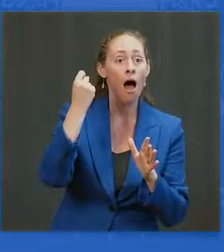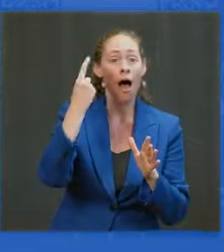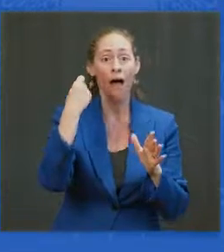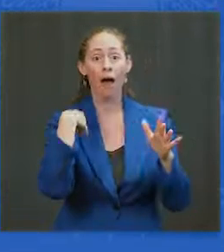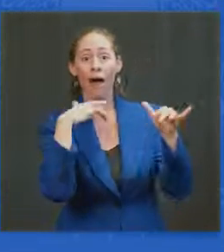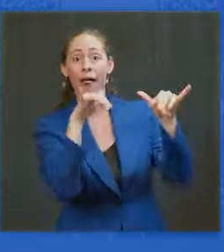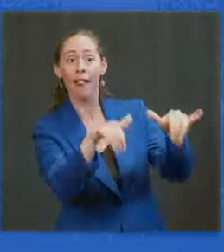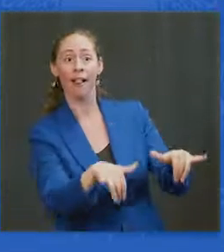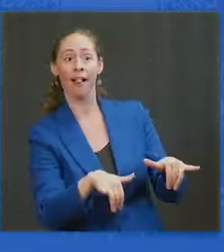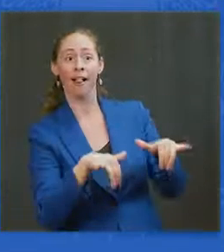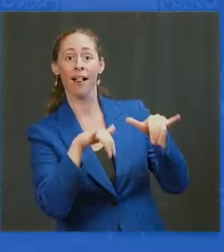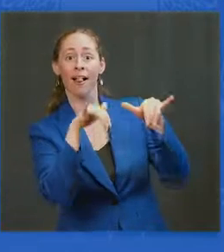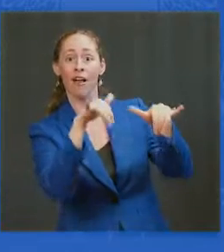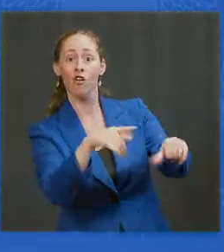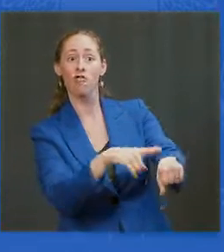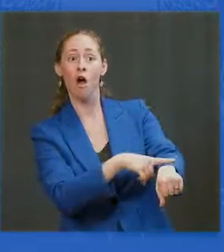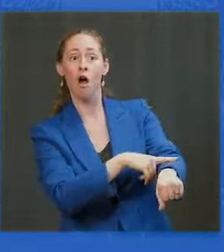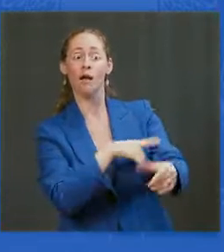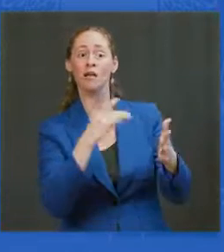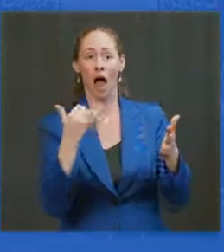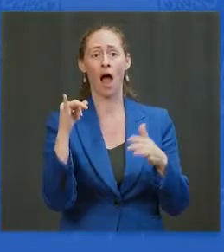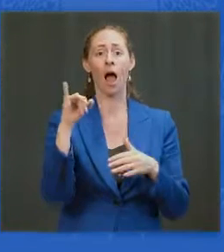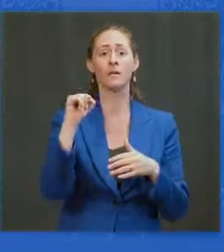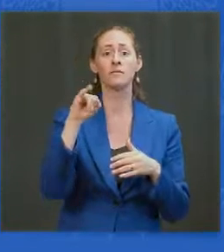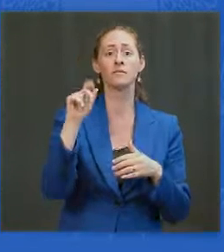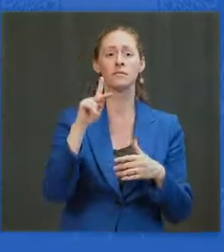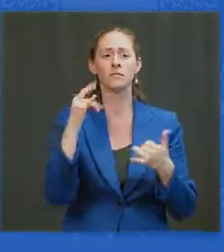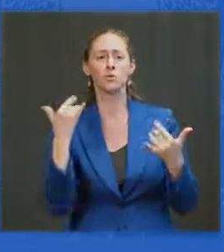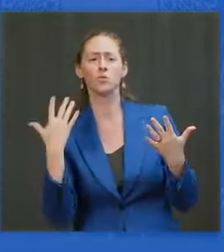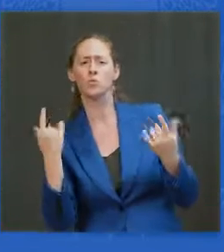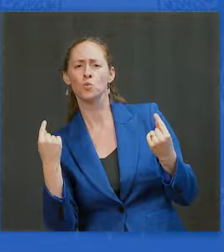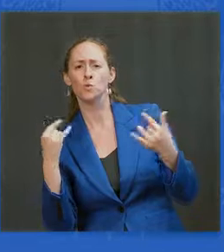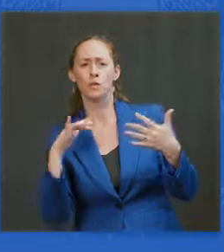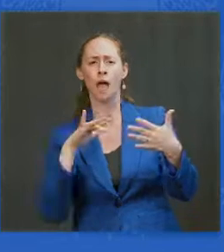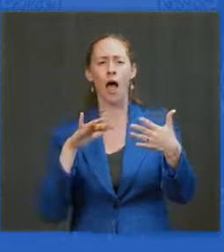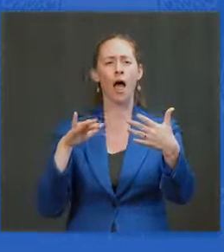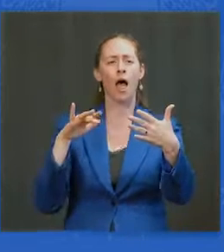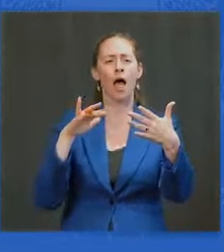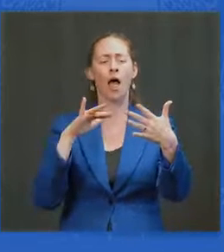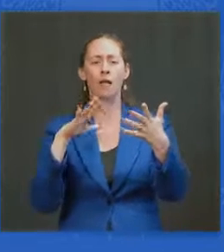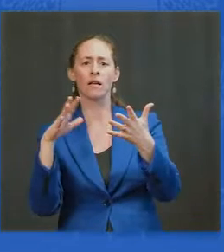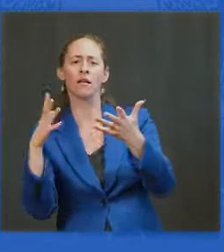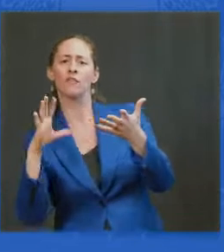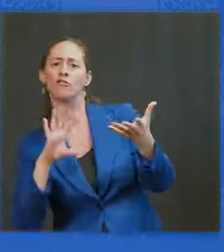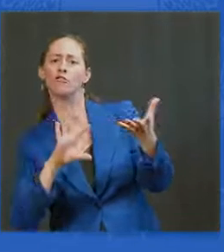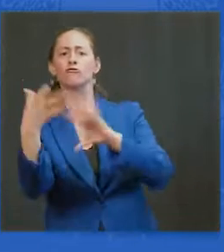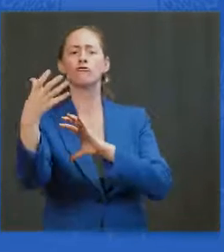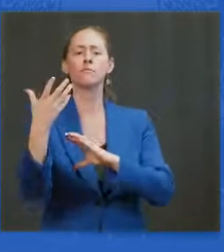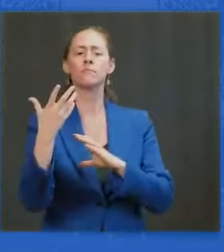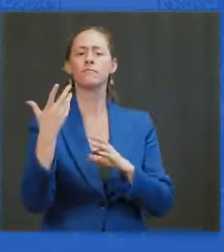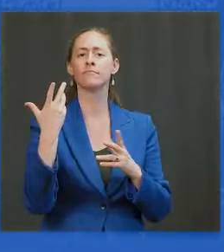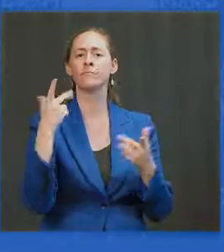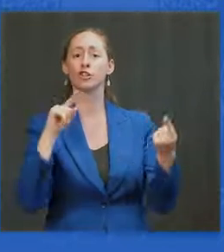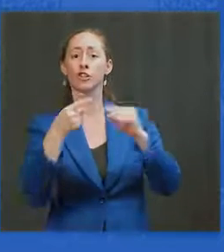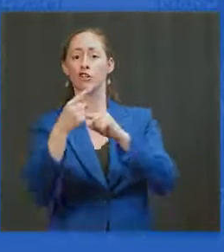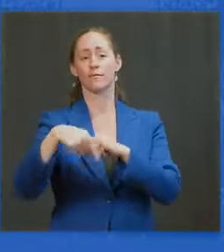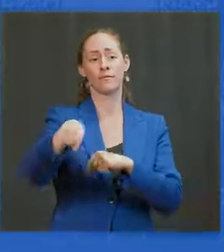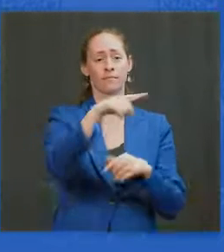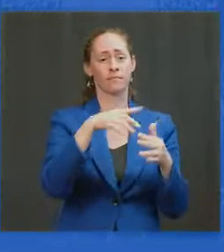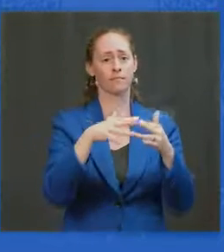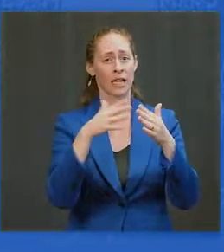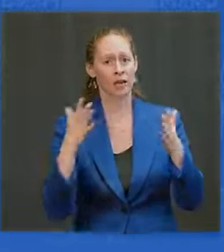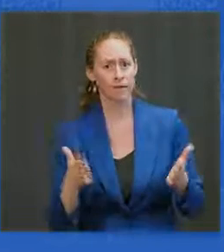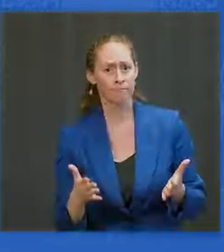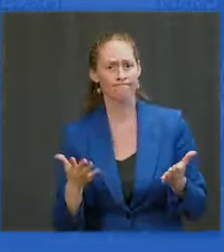and attack both U.S. and allied forces and innocent civilians. Additionally, thus far,